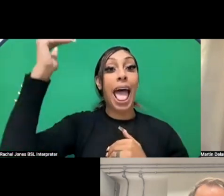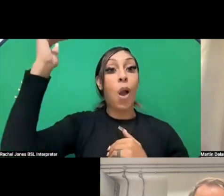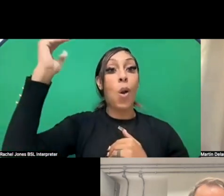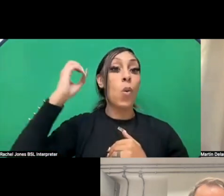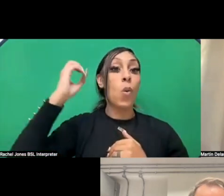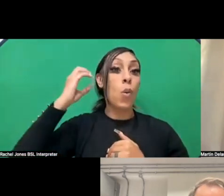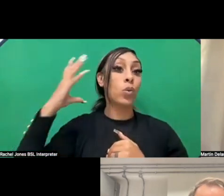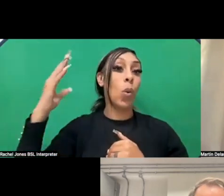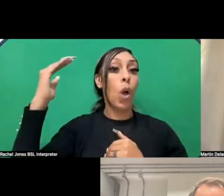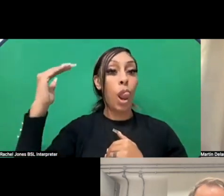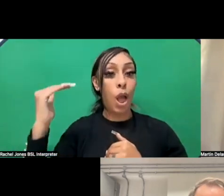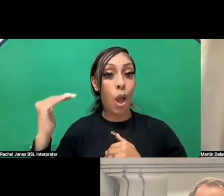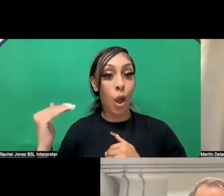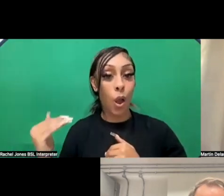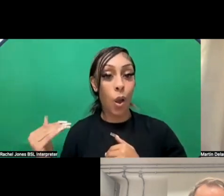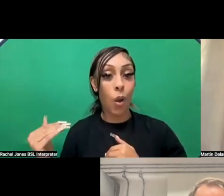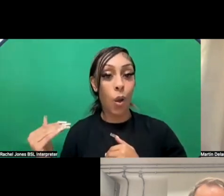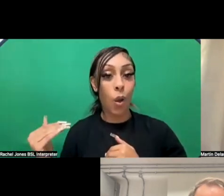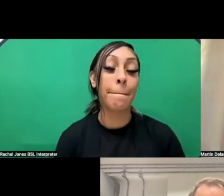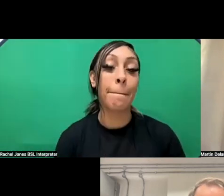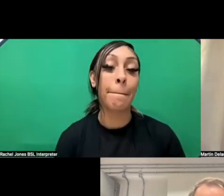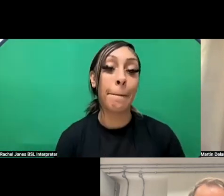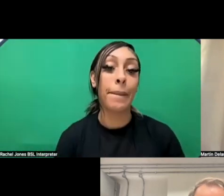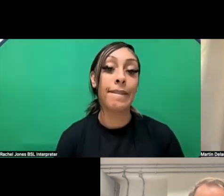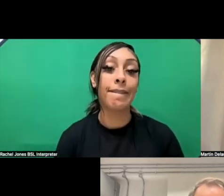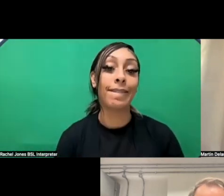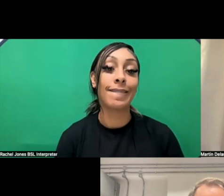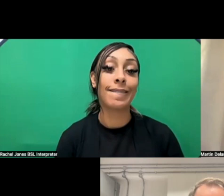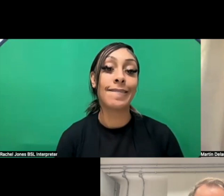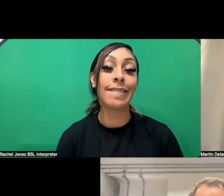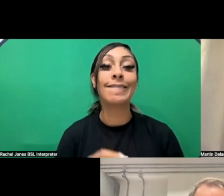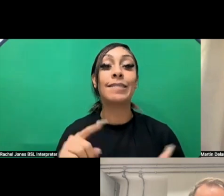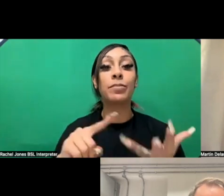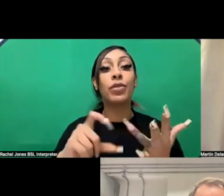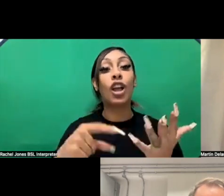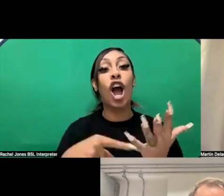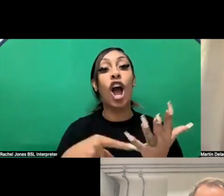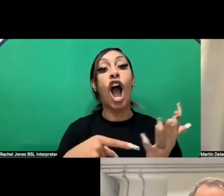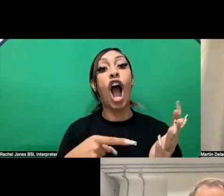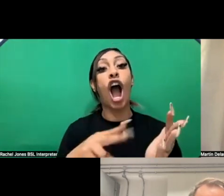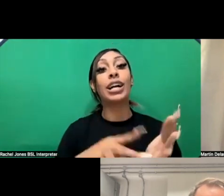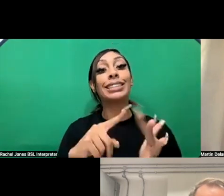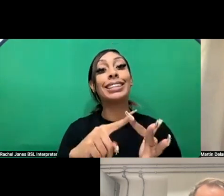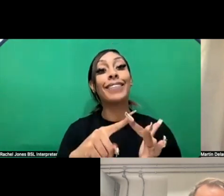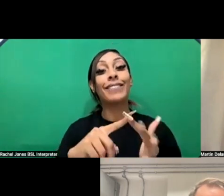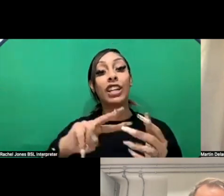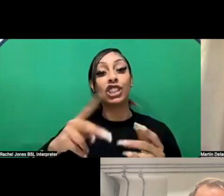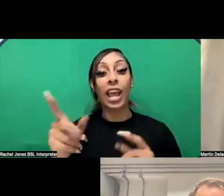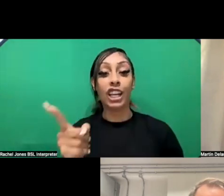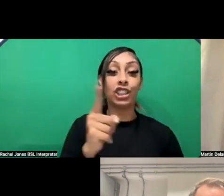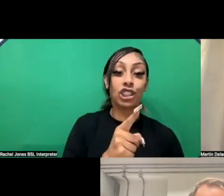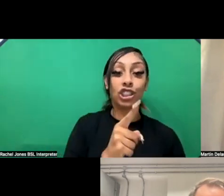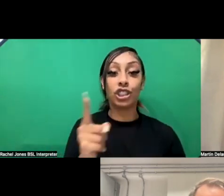button here called Octave Transpose. This allows me to change the octave that I'm playing in, or to change